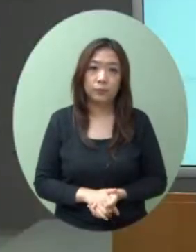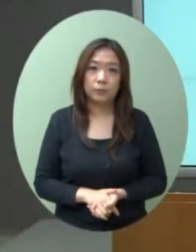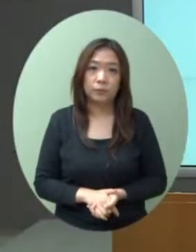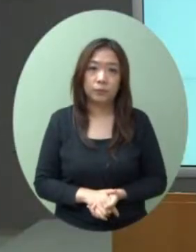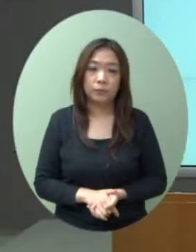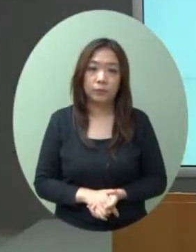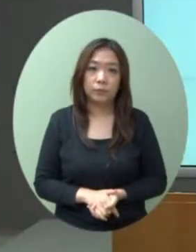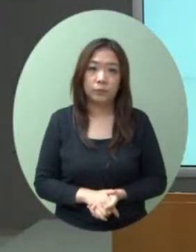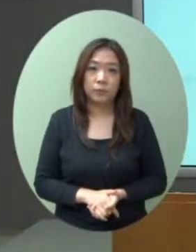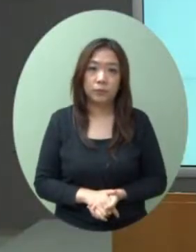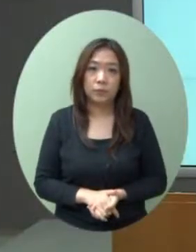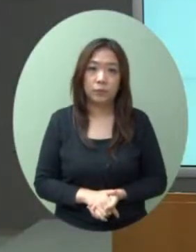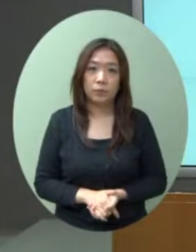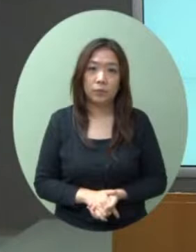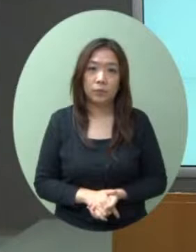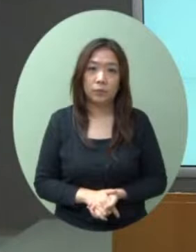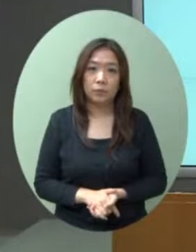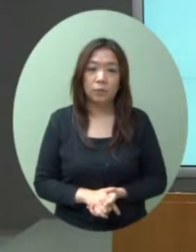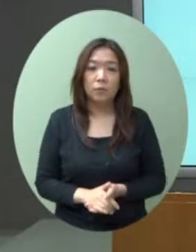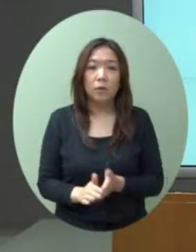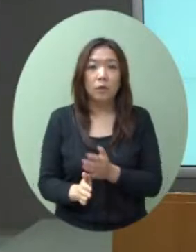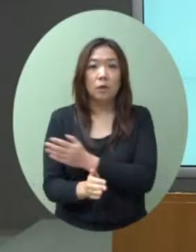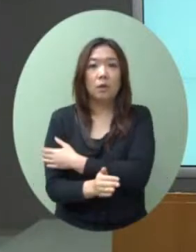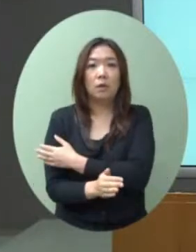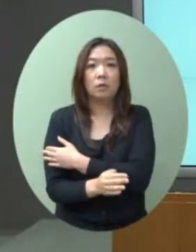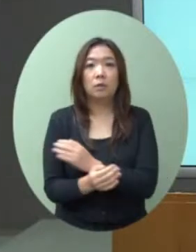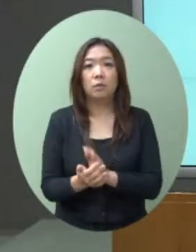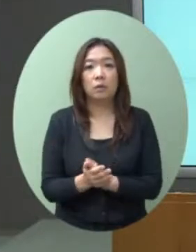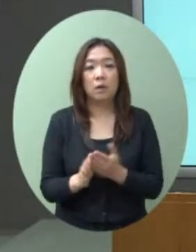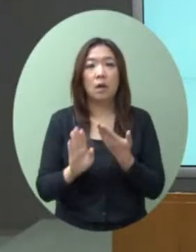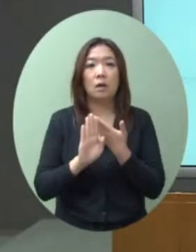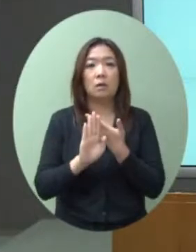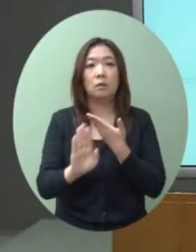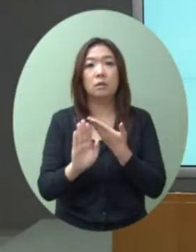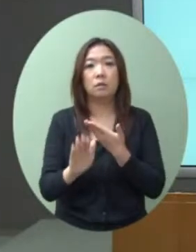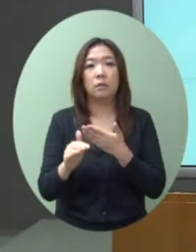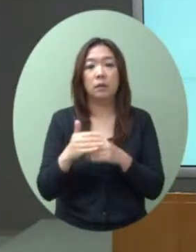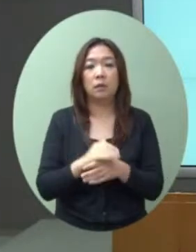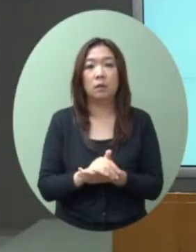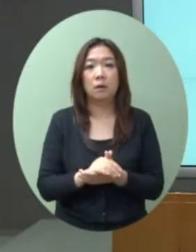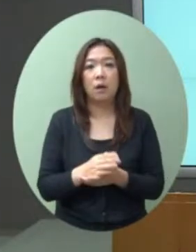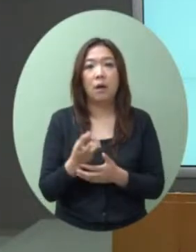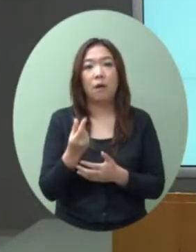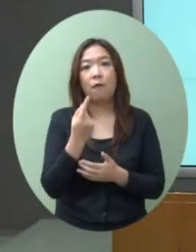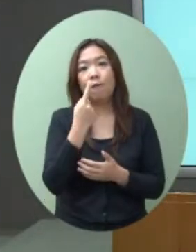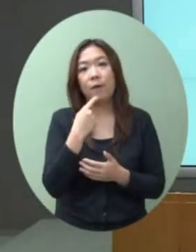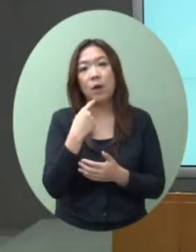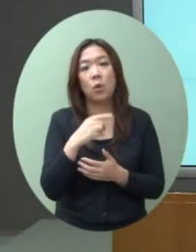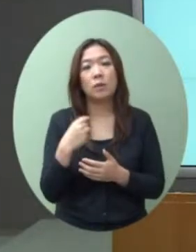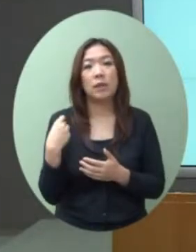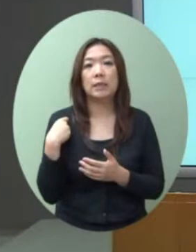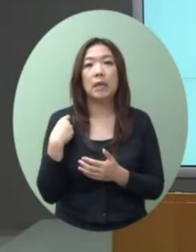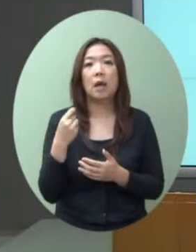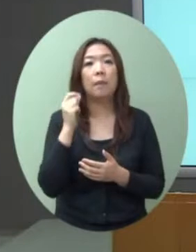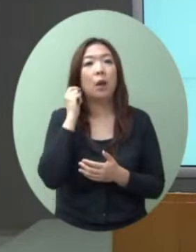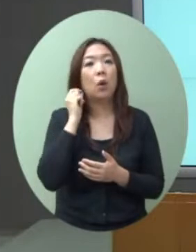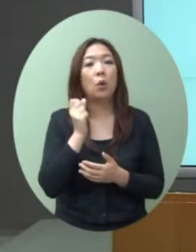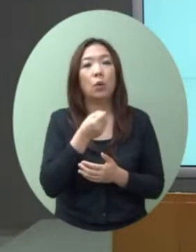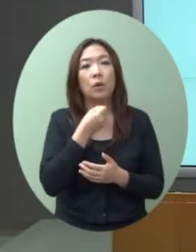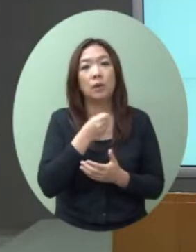Next question, please. The lady in the